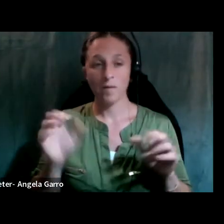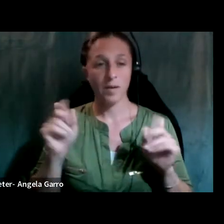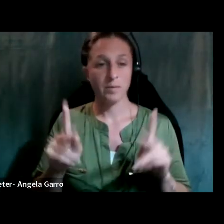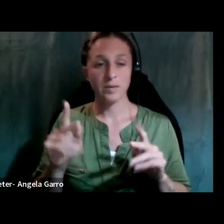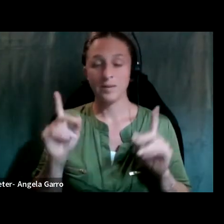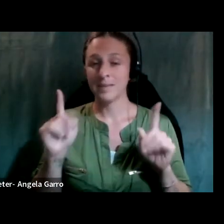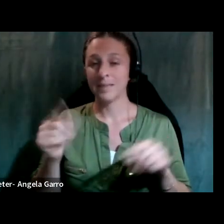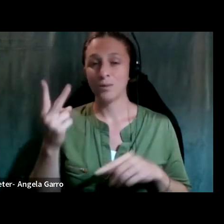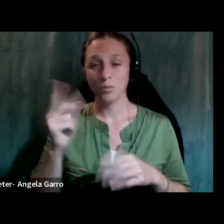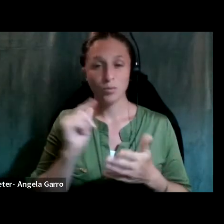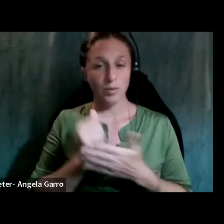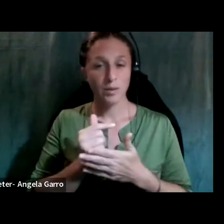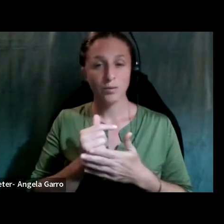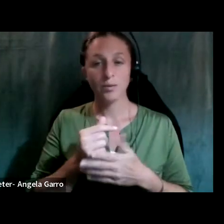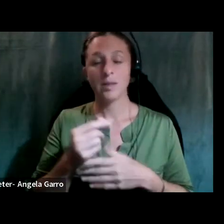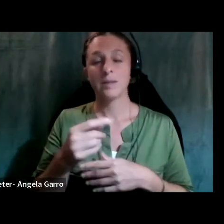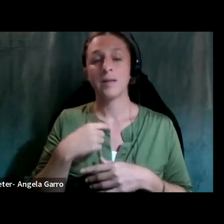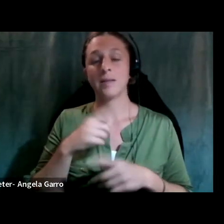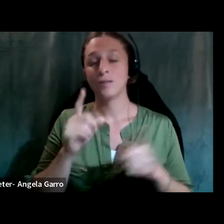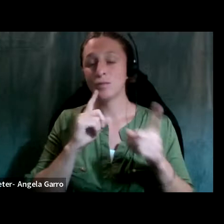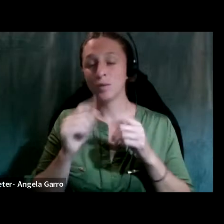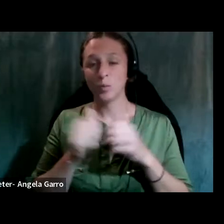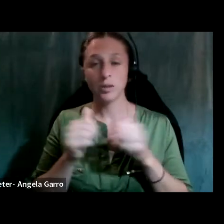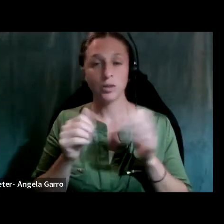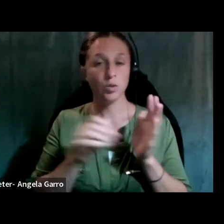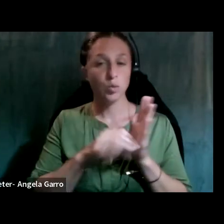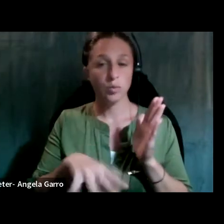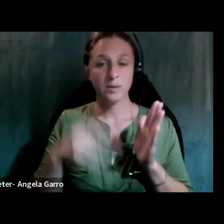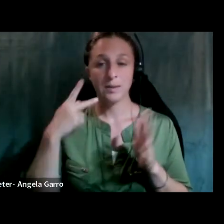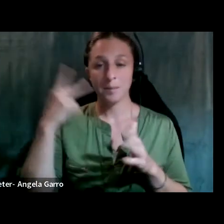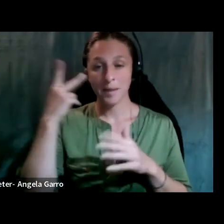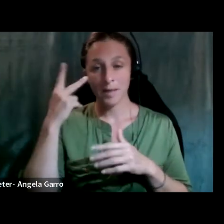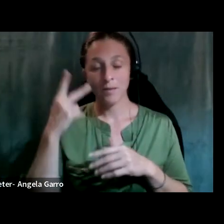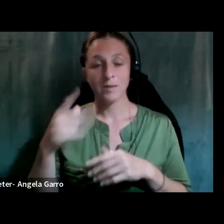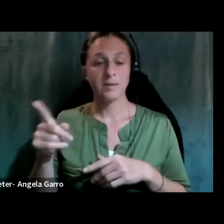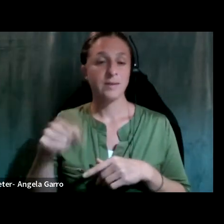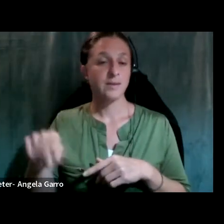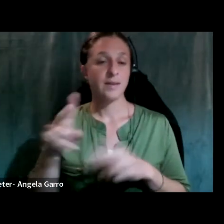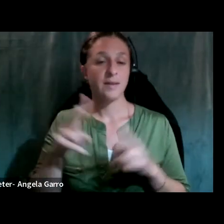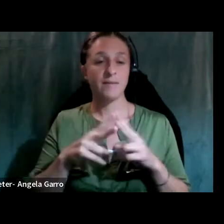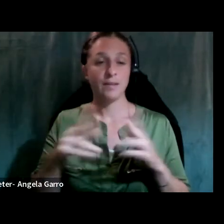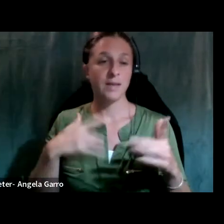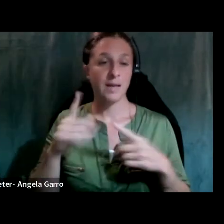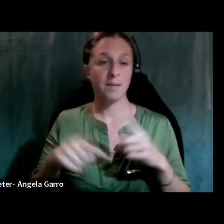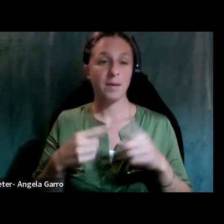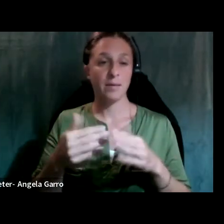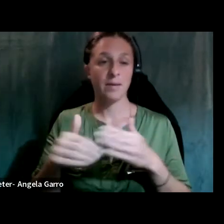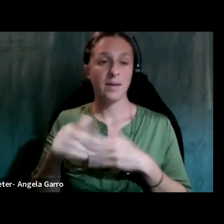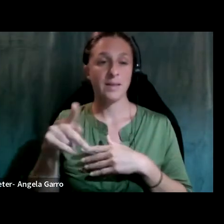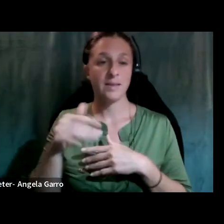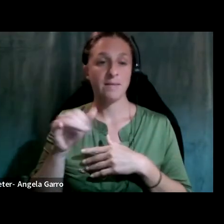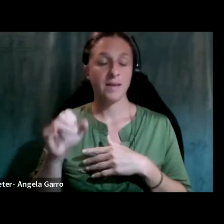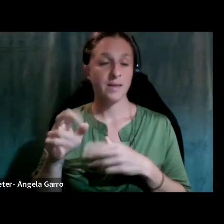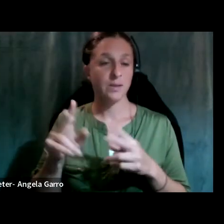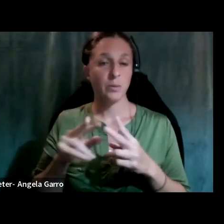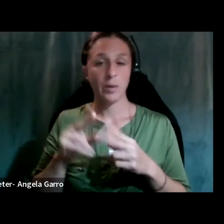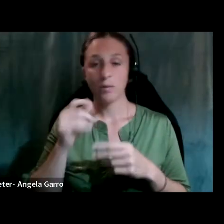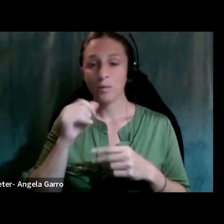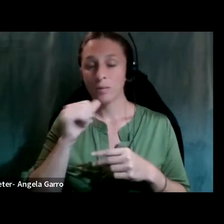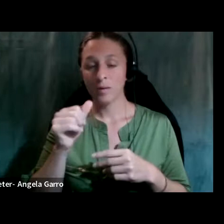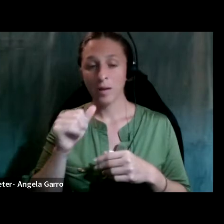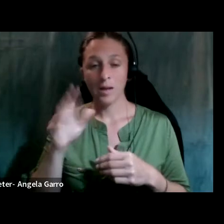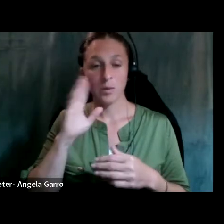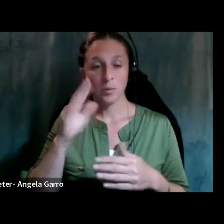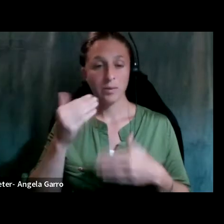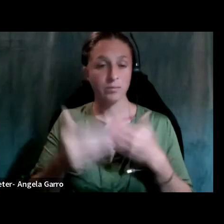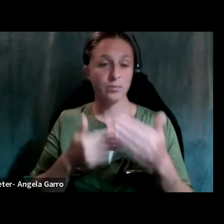2 graduations, and speaking with students and parents, they're very excited about the next phase, whether it's going to pursue